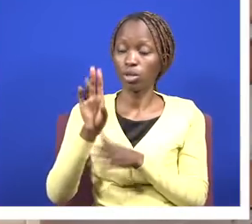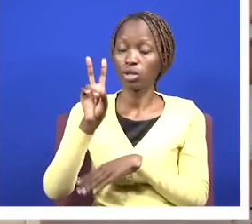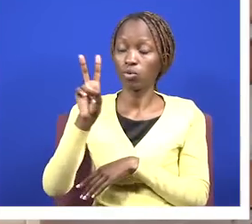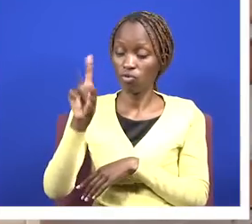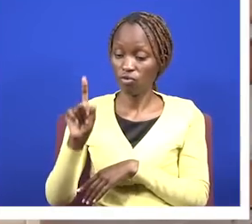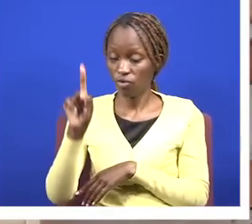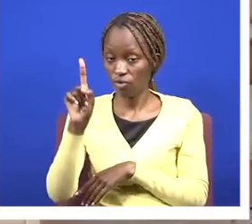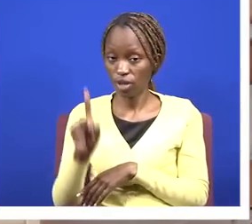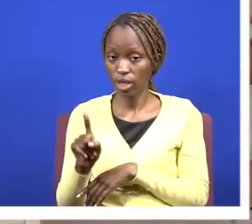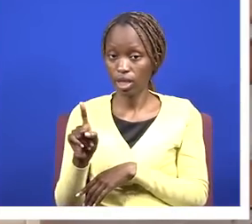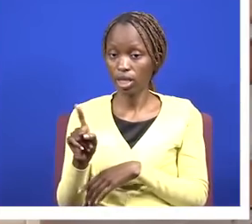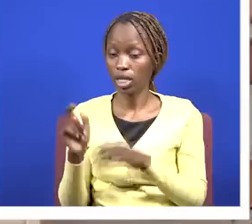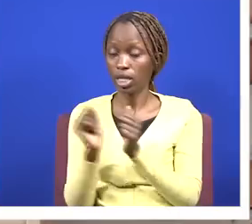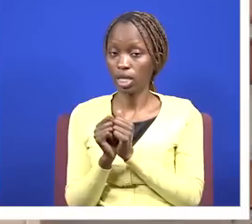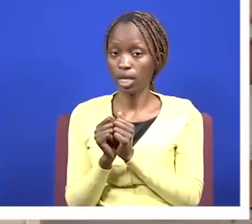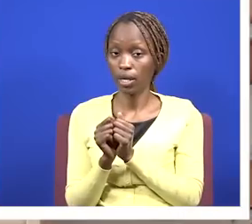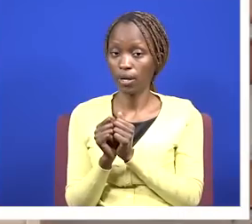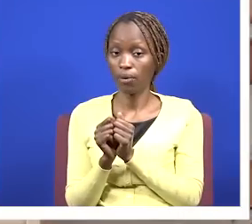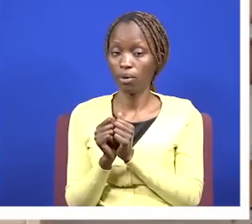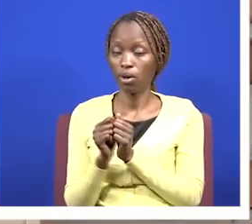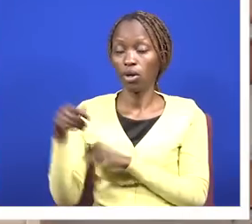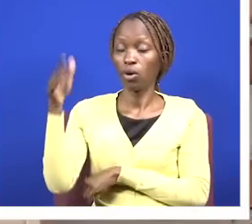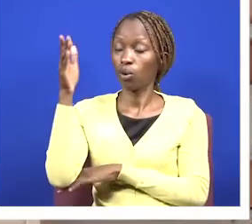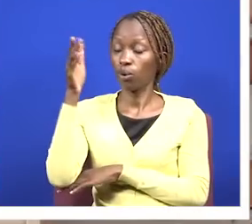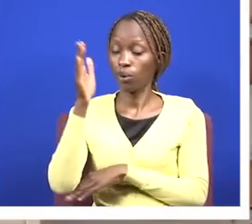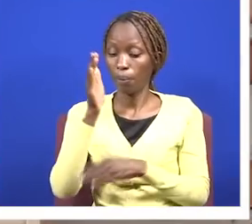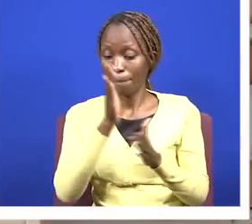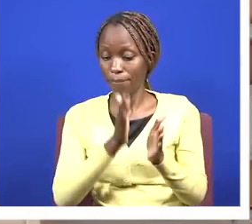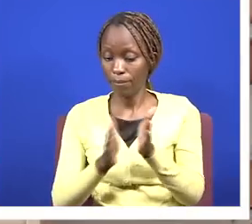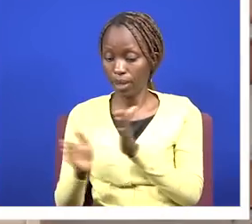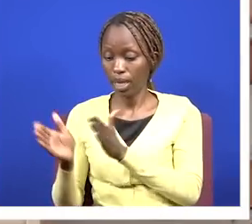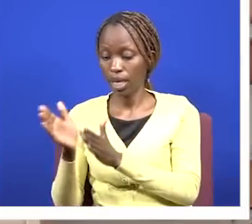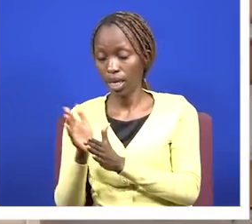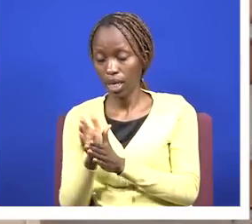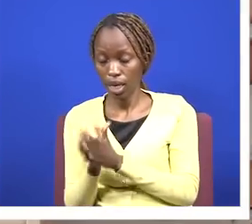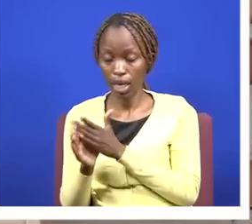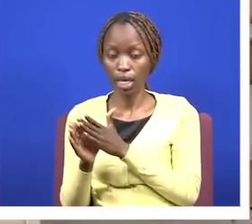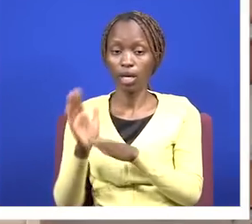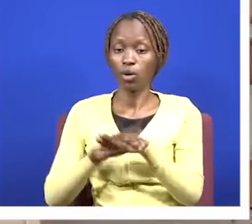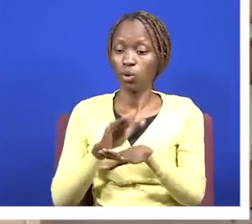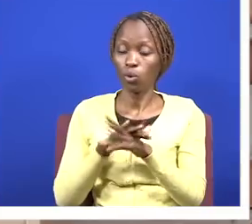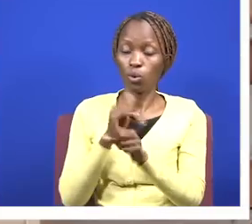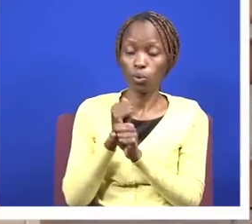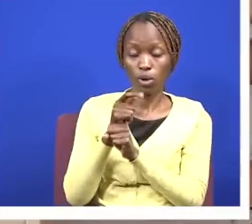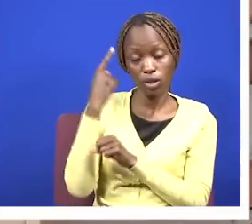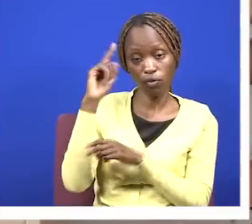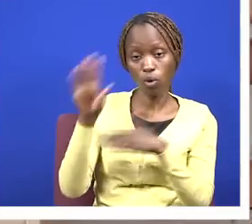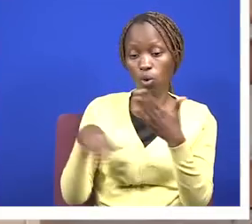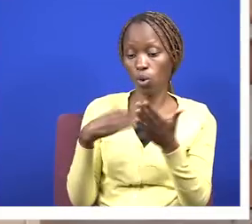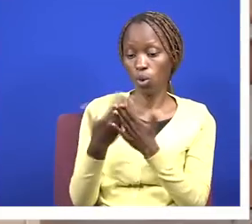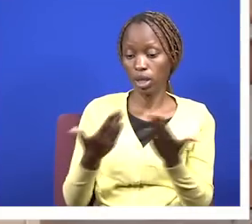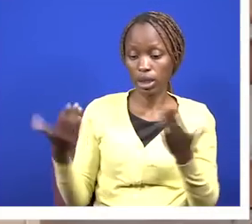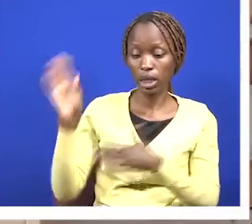verse 10, that God has planned good works for all his children to